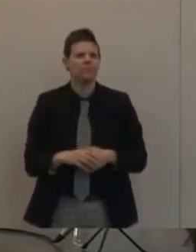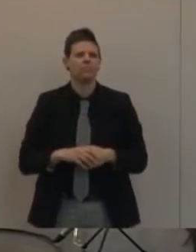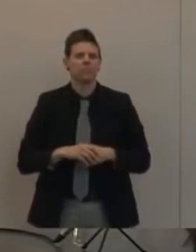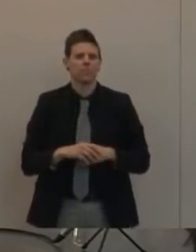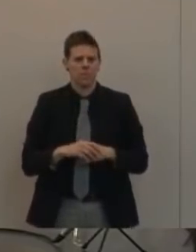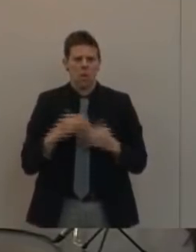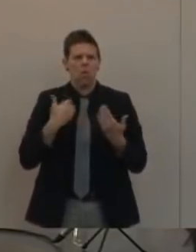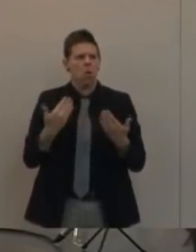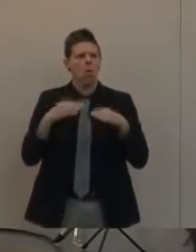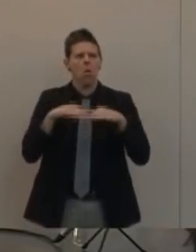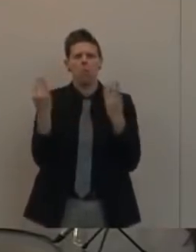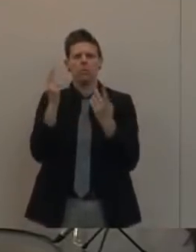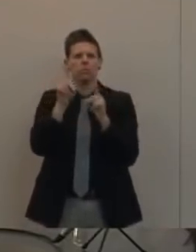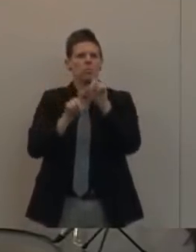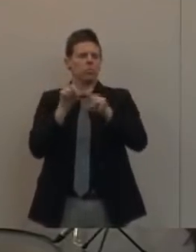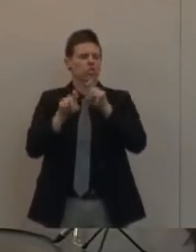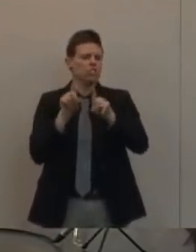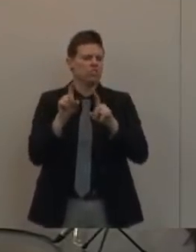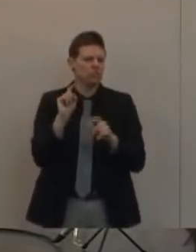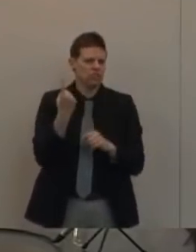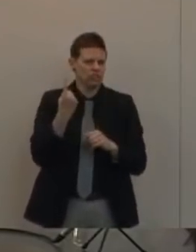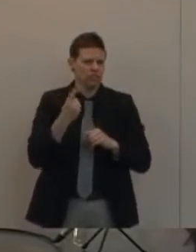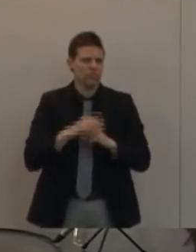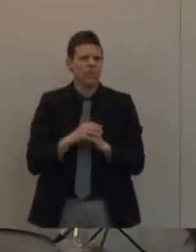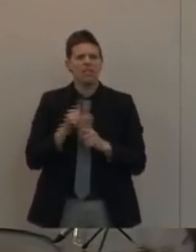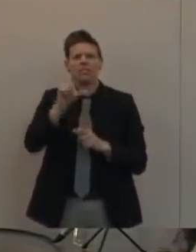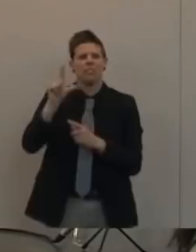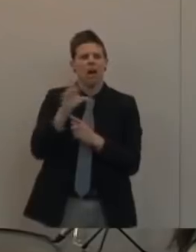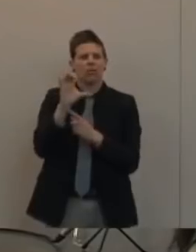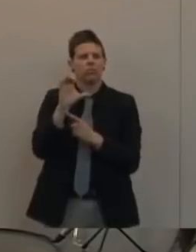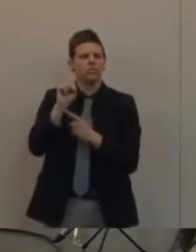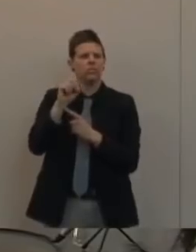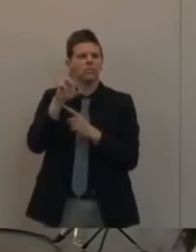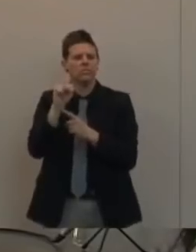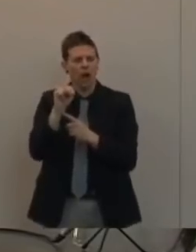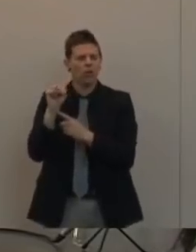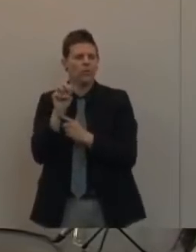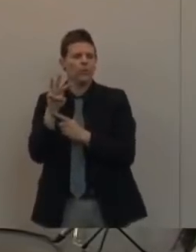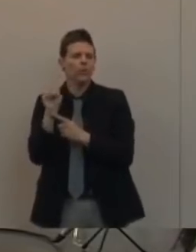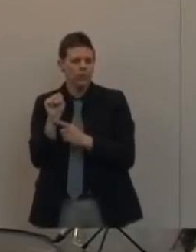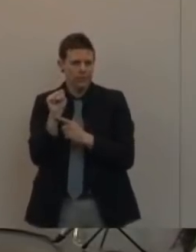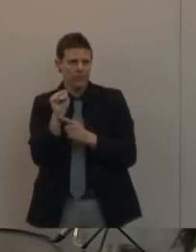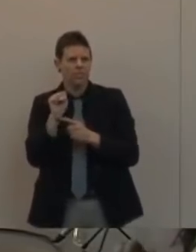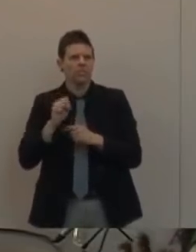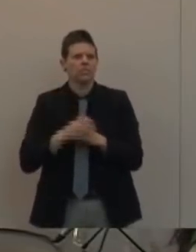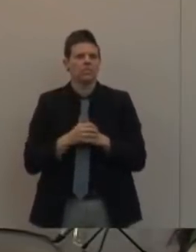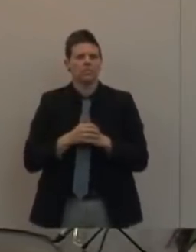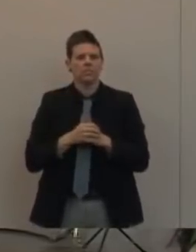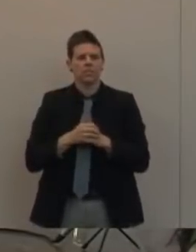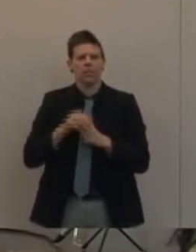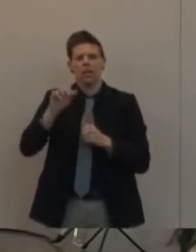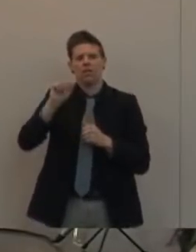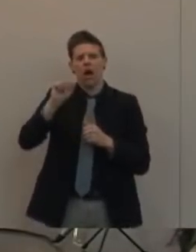is Algernon DeMaza from the Las Cruces Sun News. Algernon, you are unmuted. Go ahead.